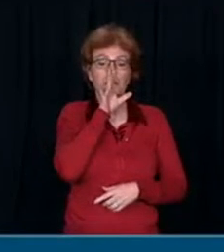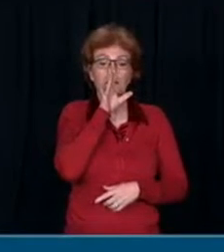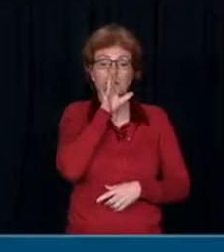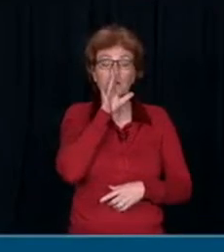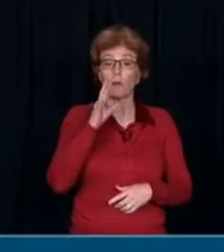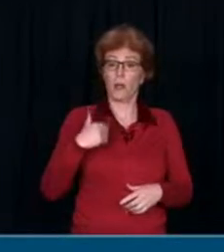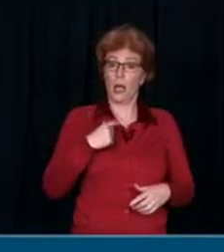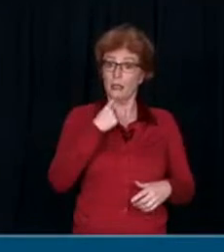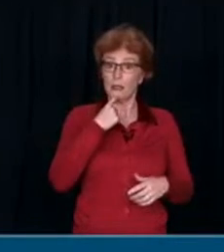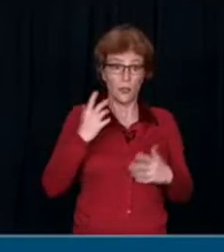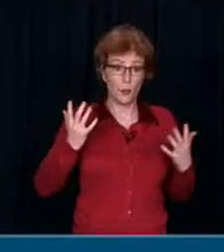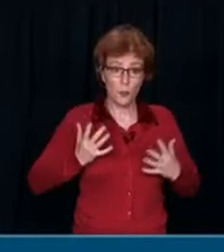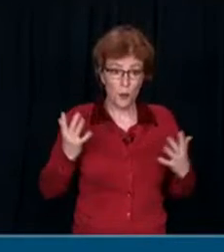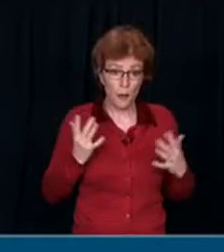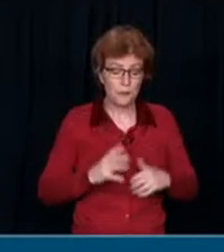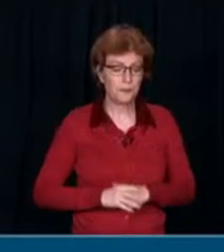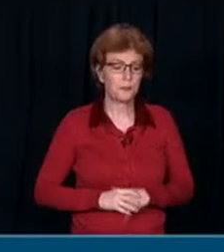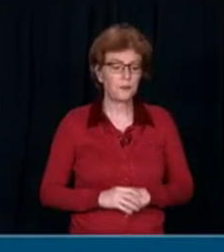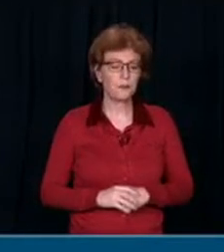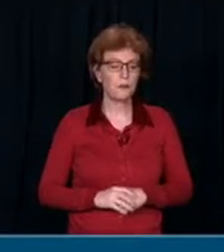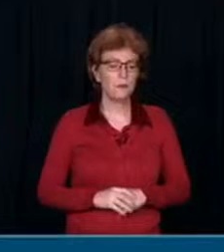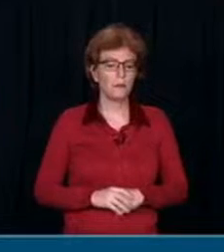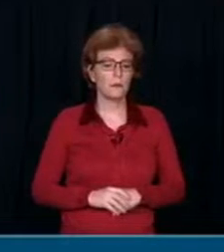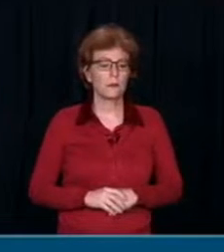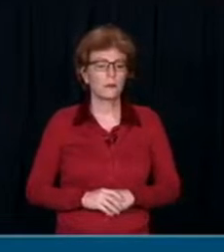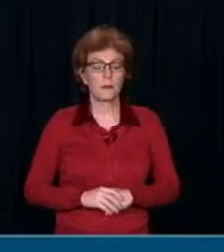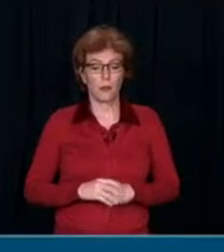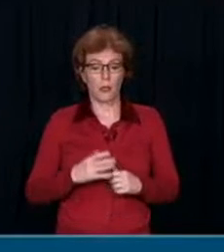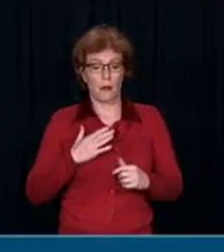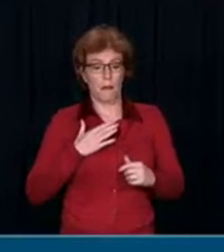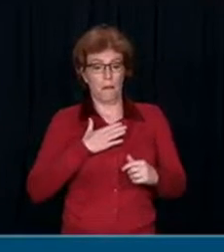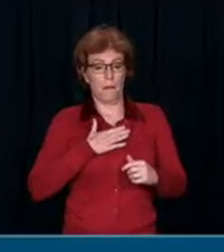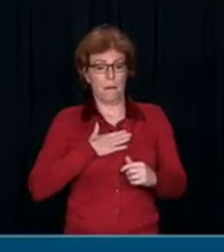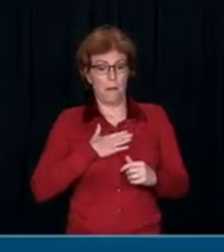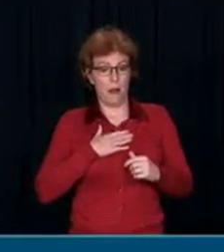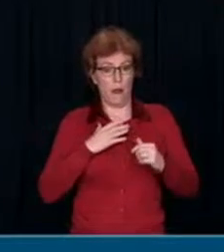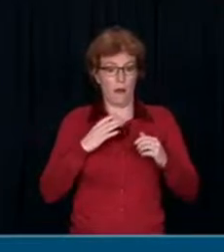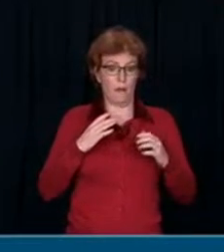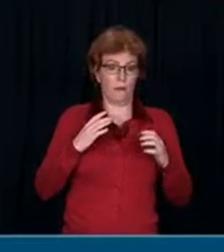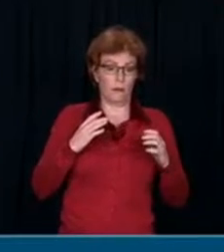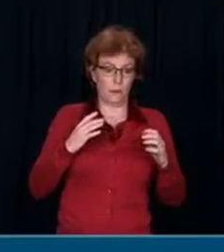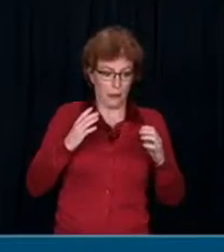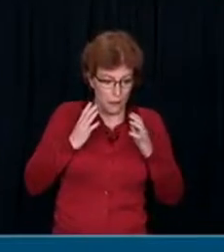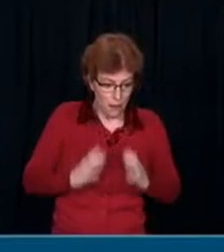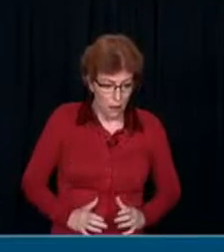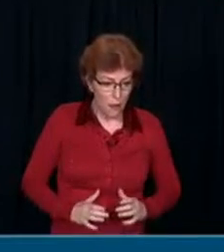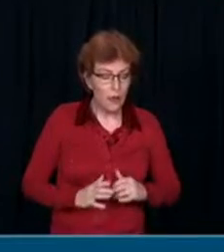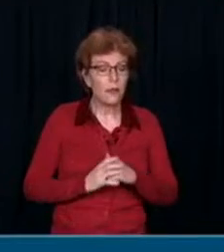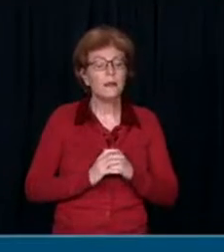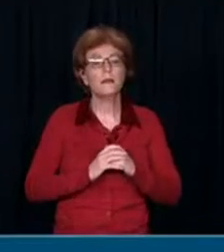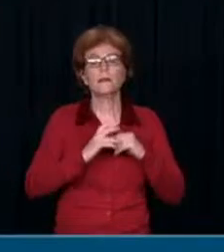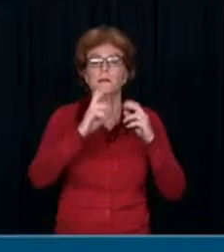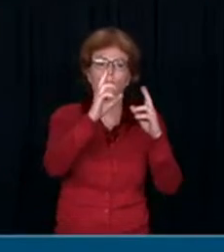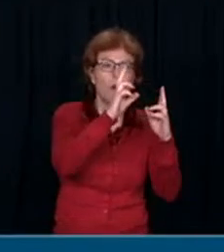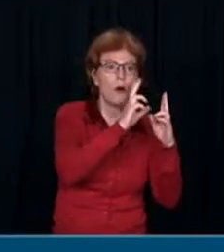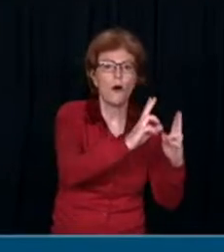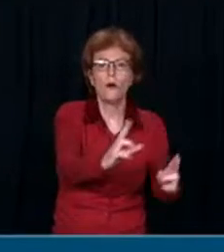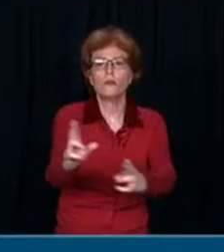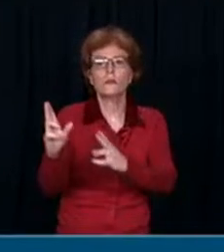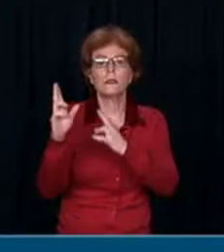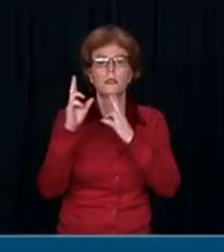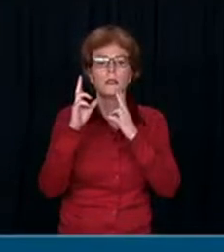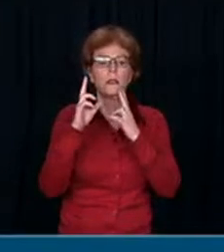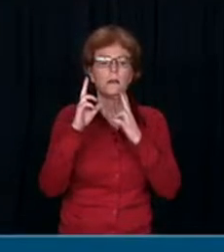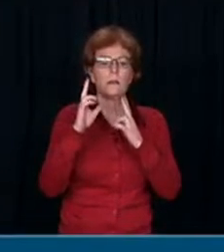what I said there is my clans, and also, just honoring